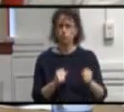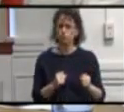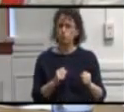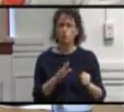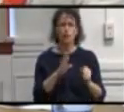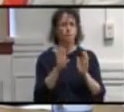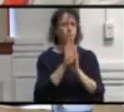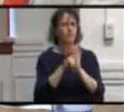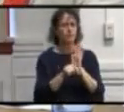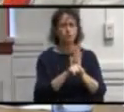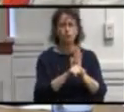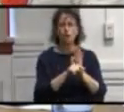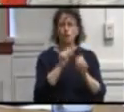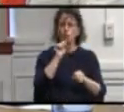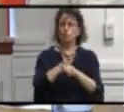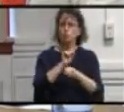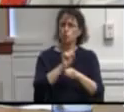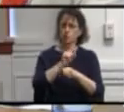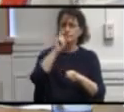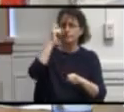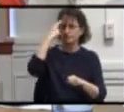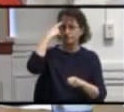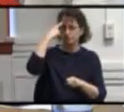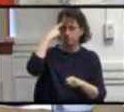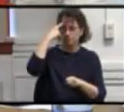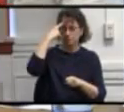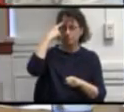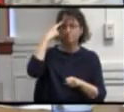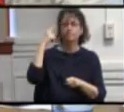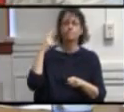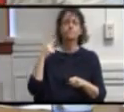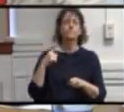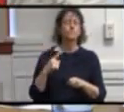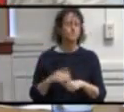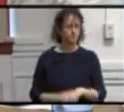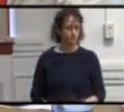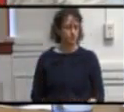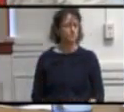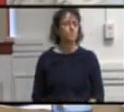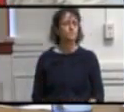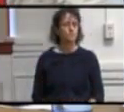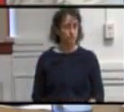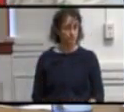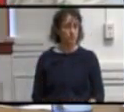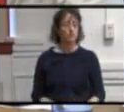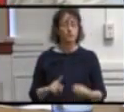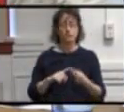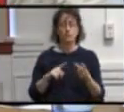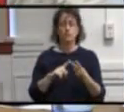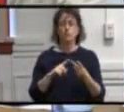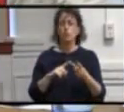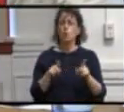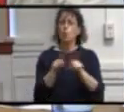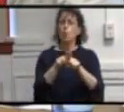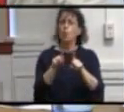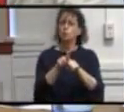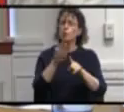background in working in government and a very strong progressive